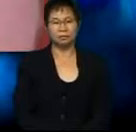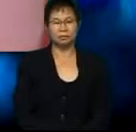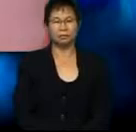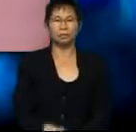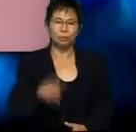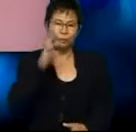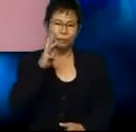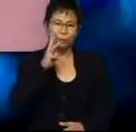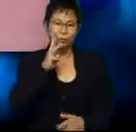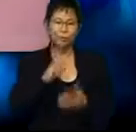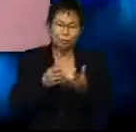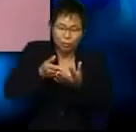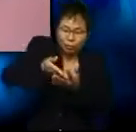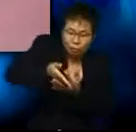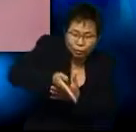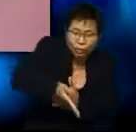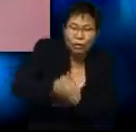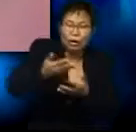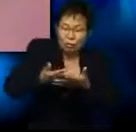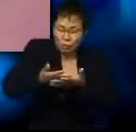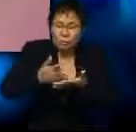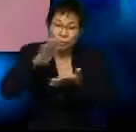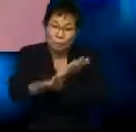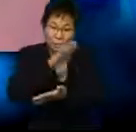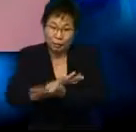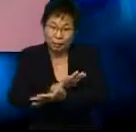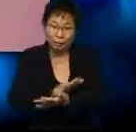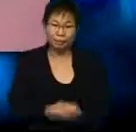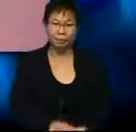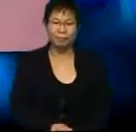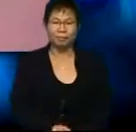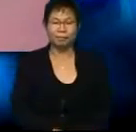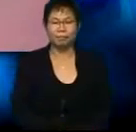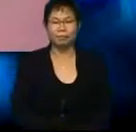The water will pass through the filter paper.